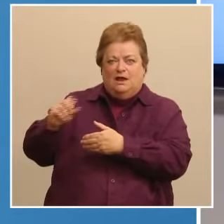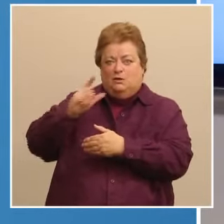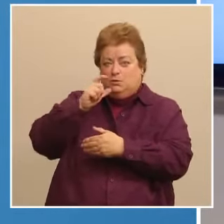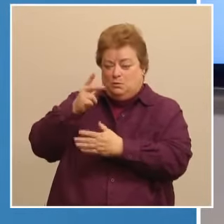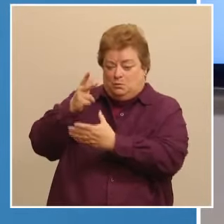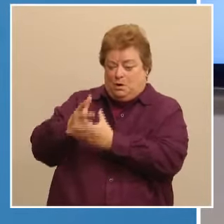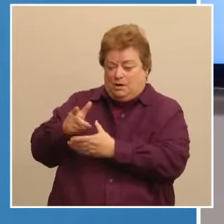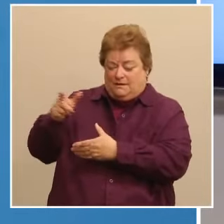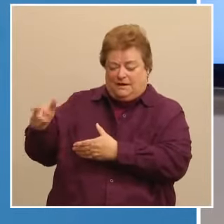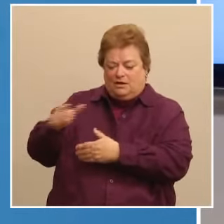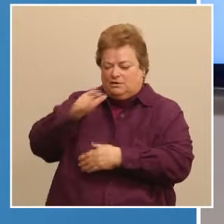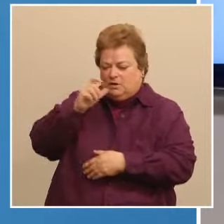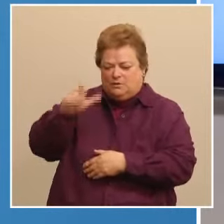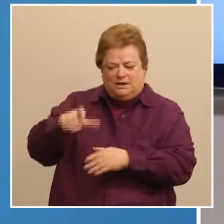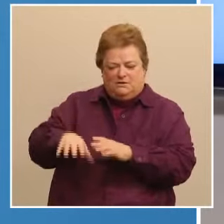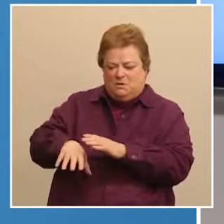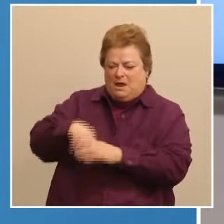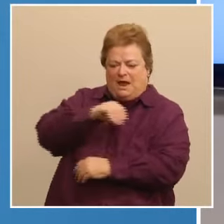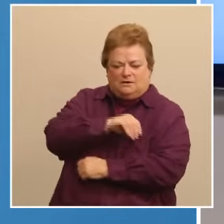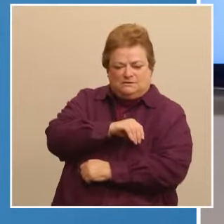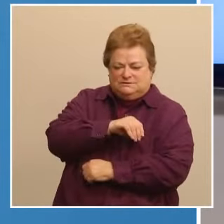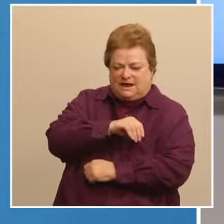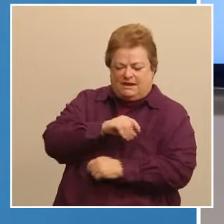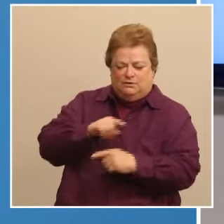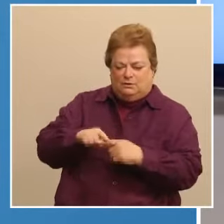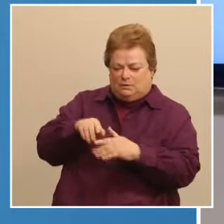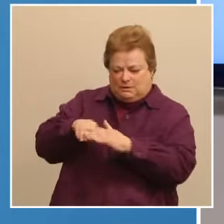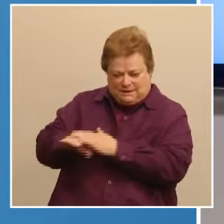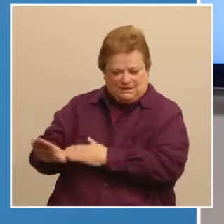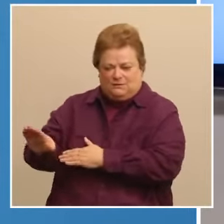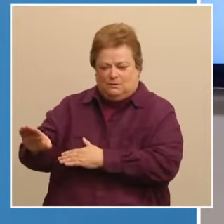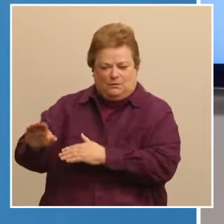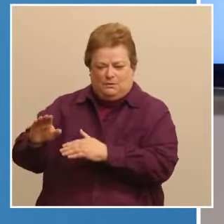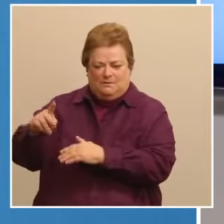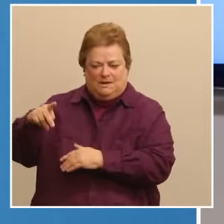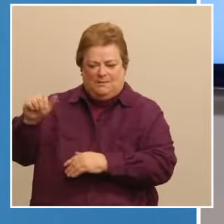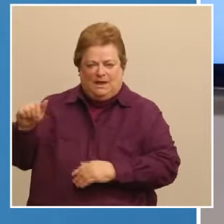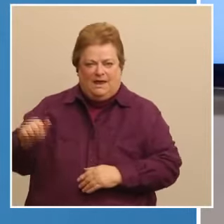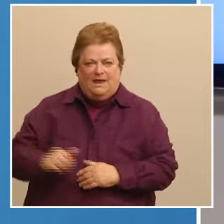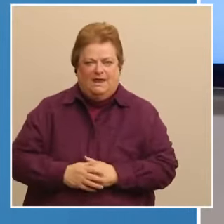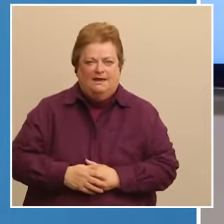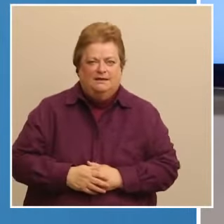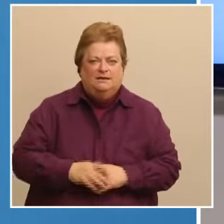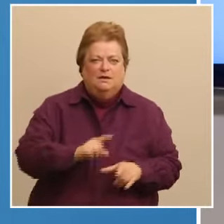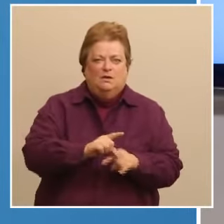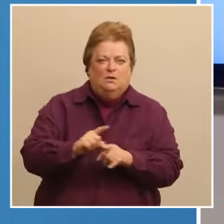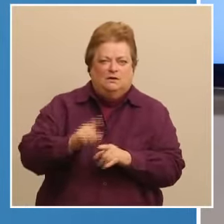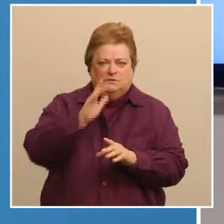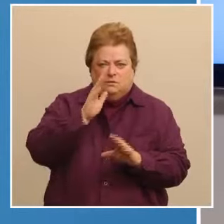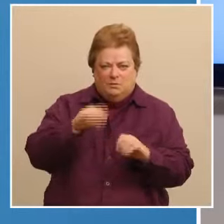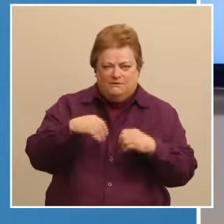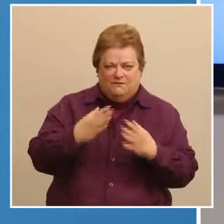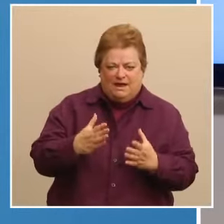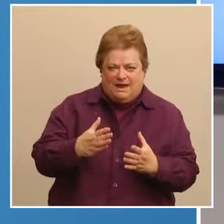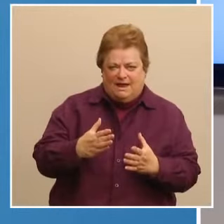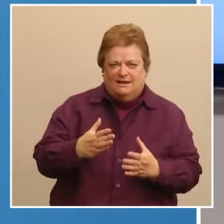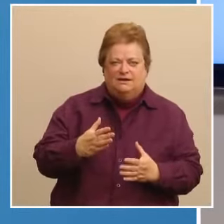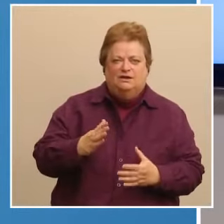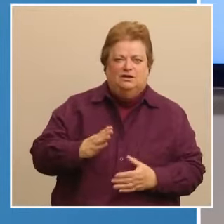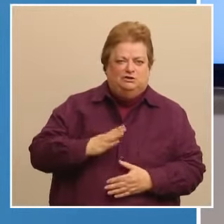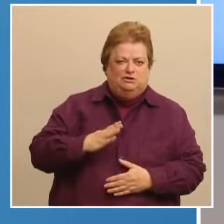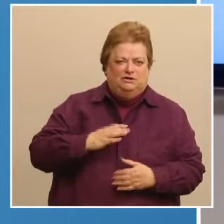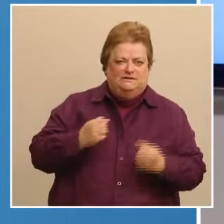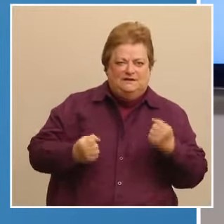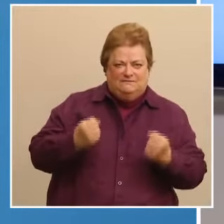garage will not need to go outside to get to the vaccination site. We also provide, will also